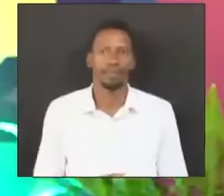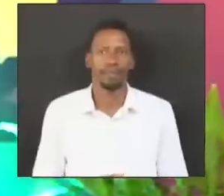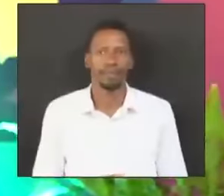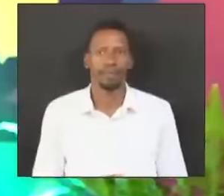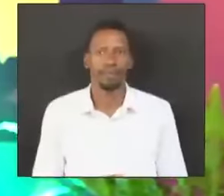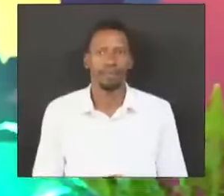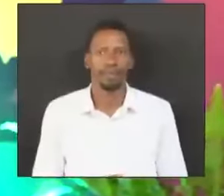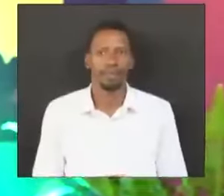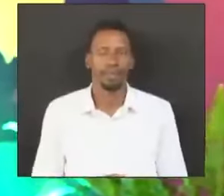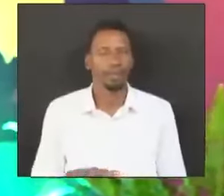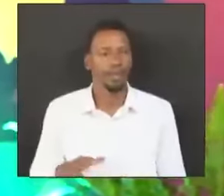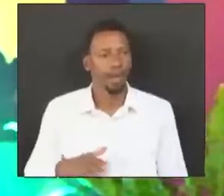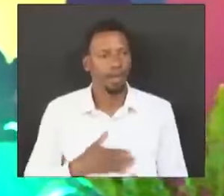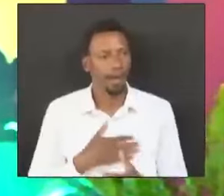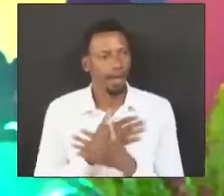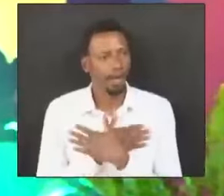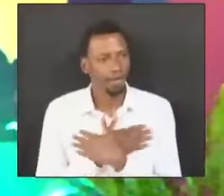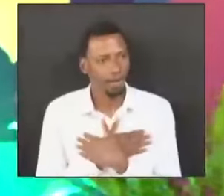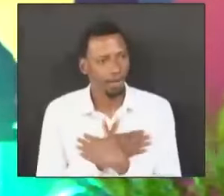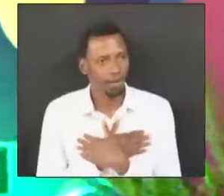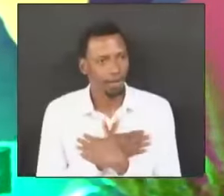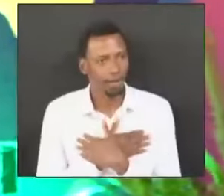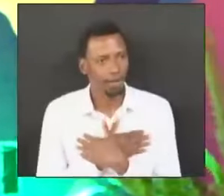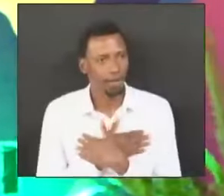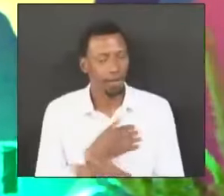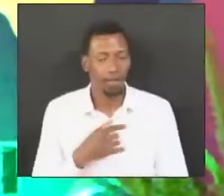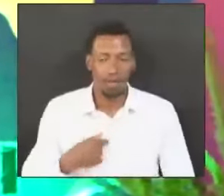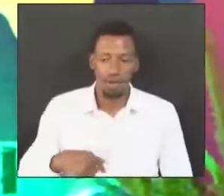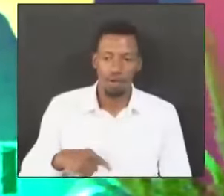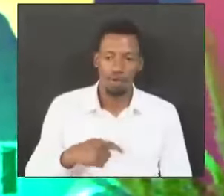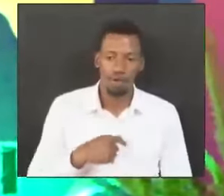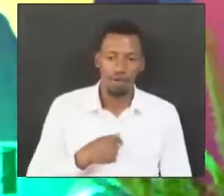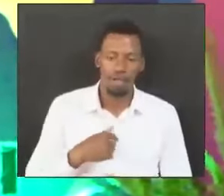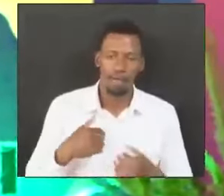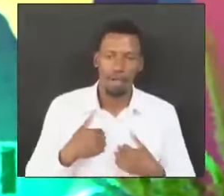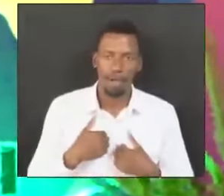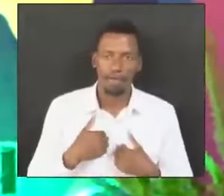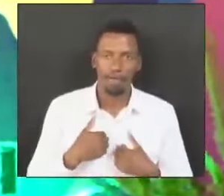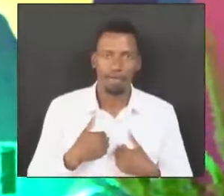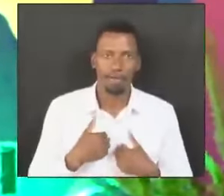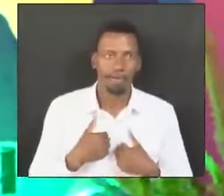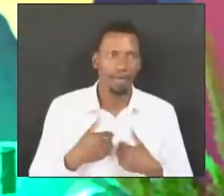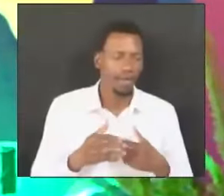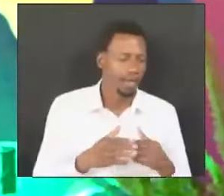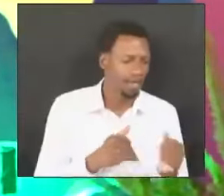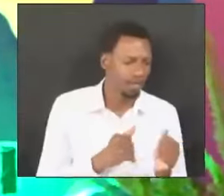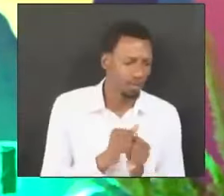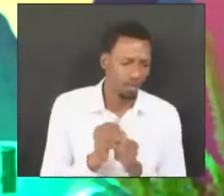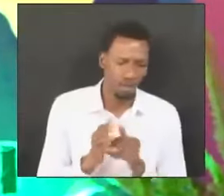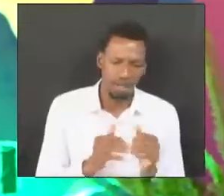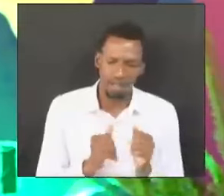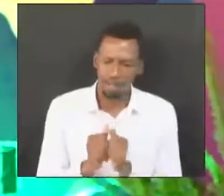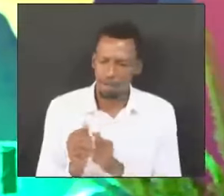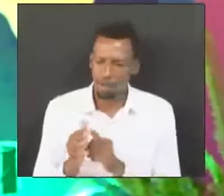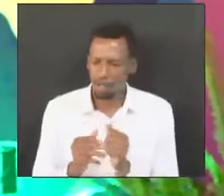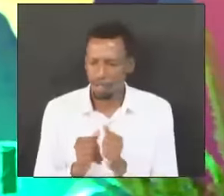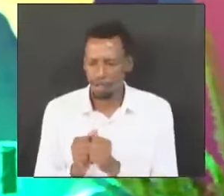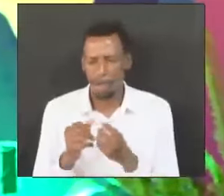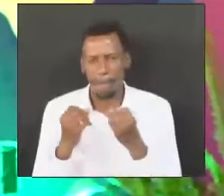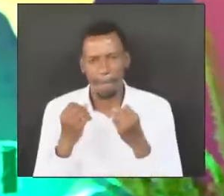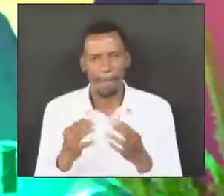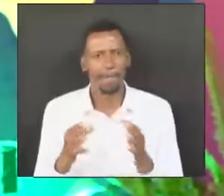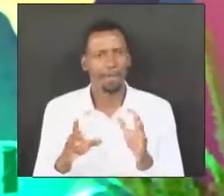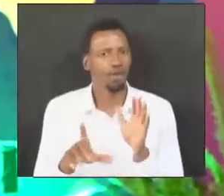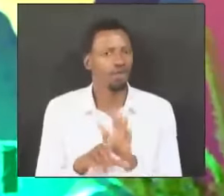My friends, we have destroyed so many of the laws of our faith. We have neglected to